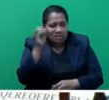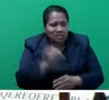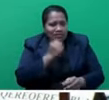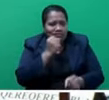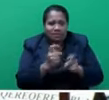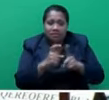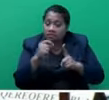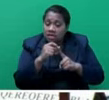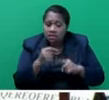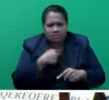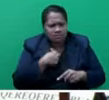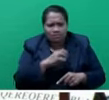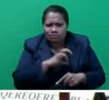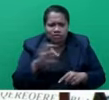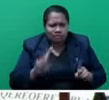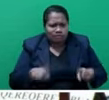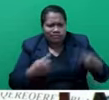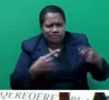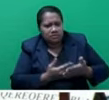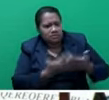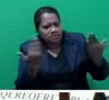not against big governments.